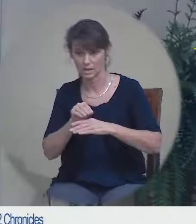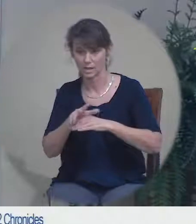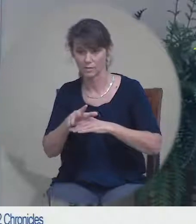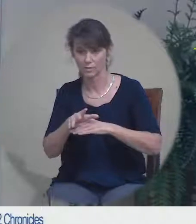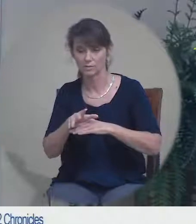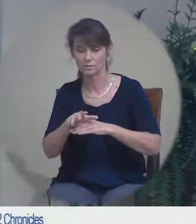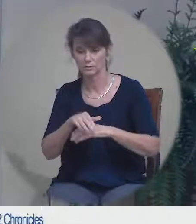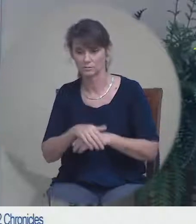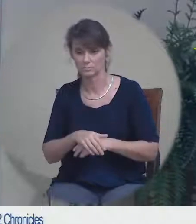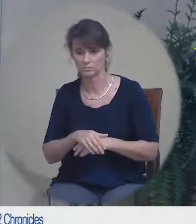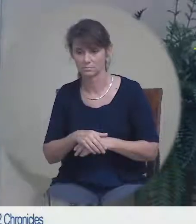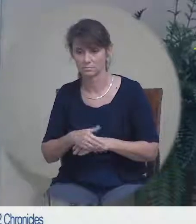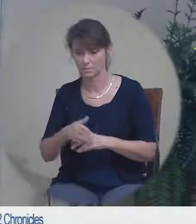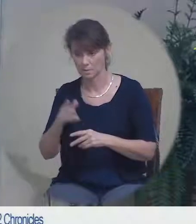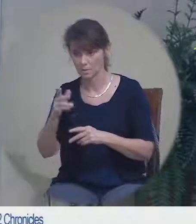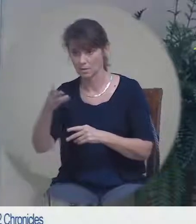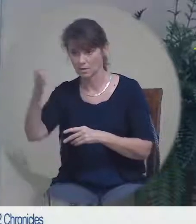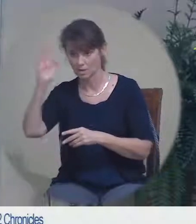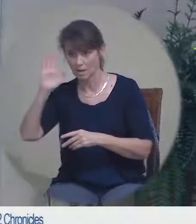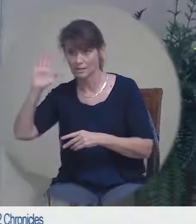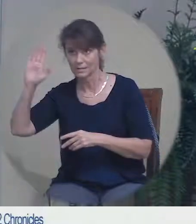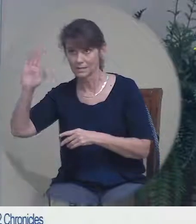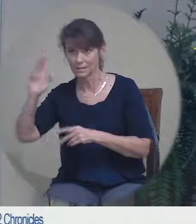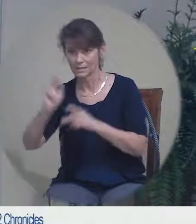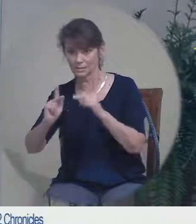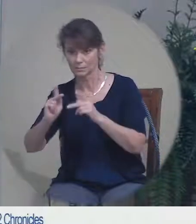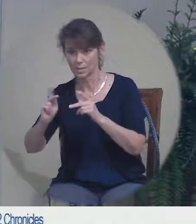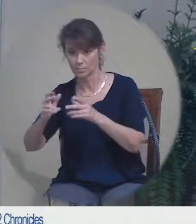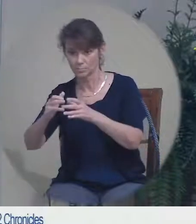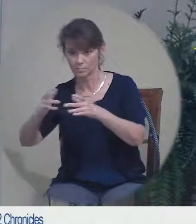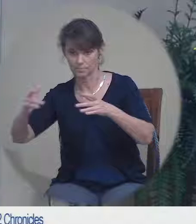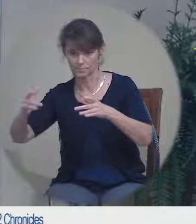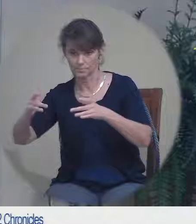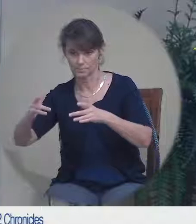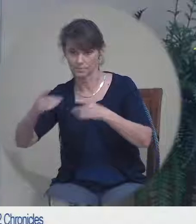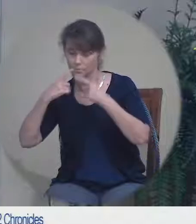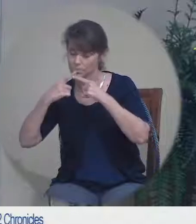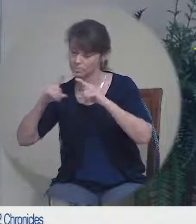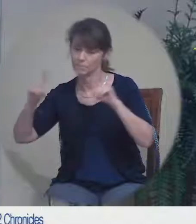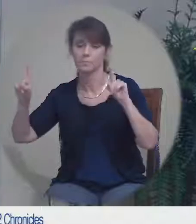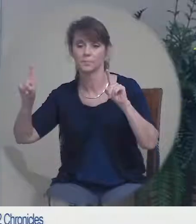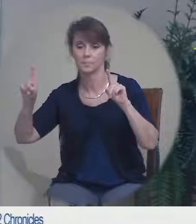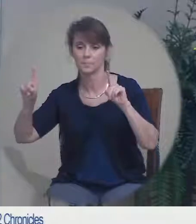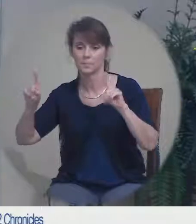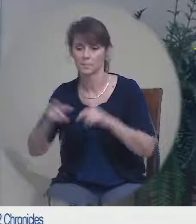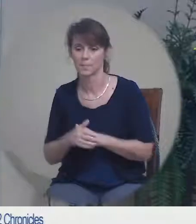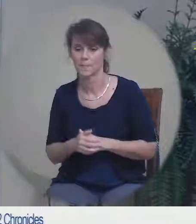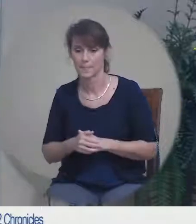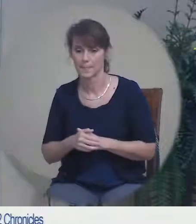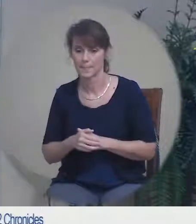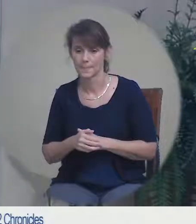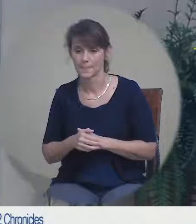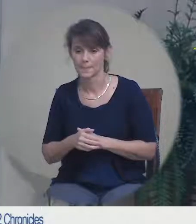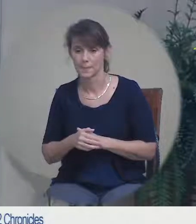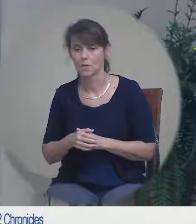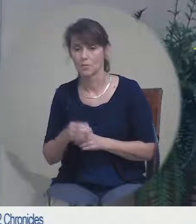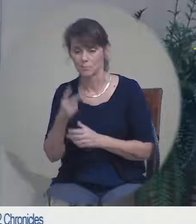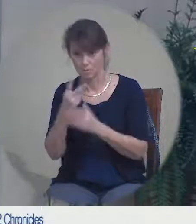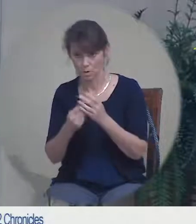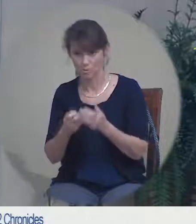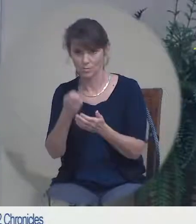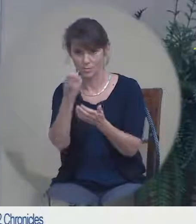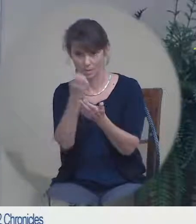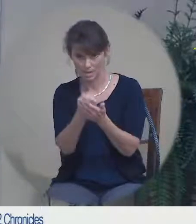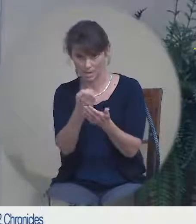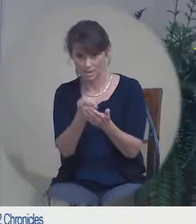in the fortunes of God's people. These would be days of unparalleled prosperity for the twin kingdoms, both economically